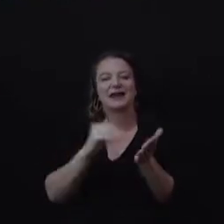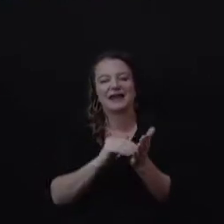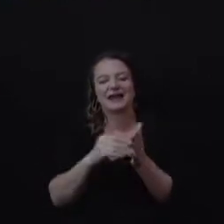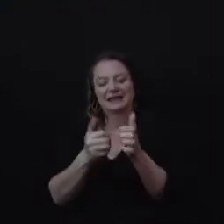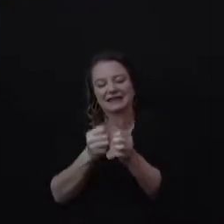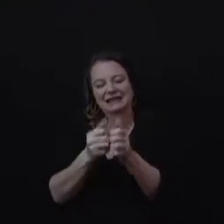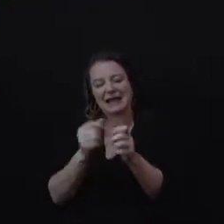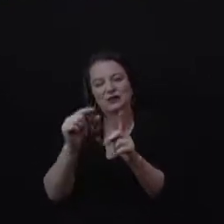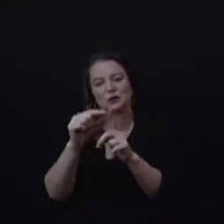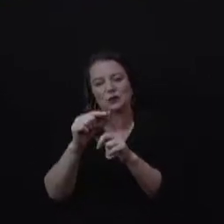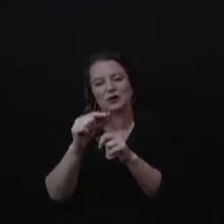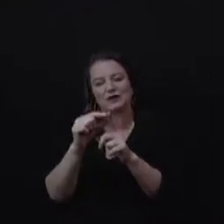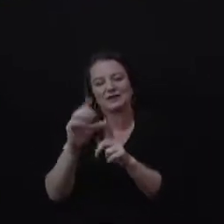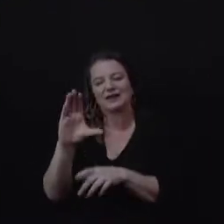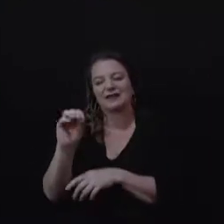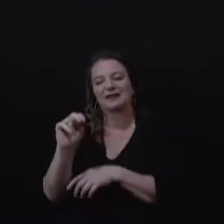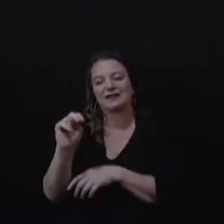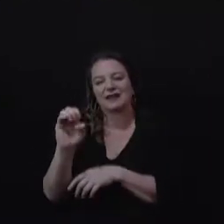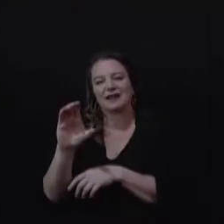connect,